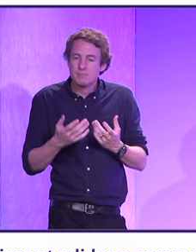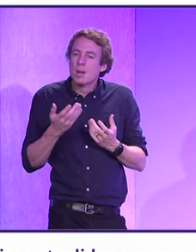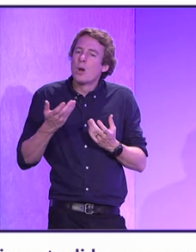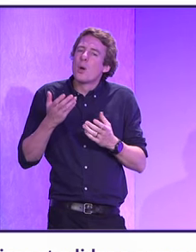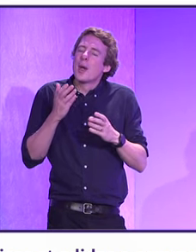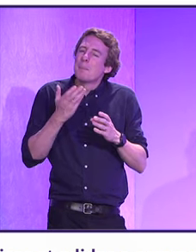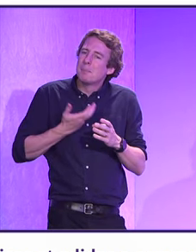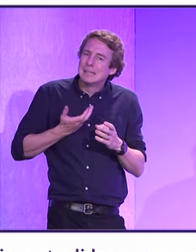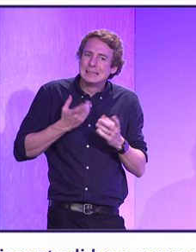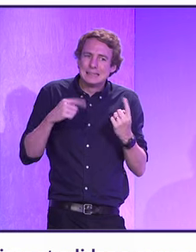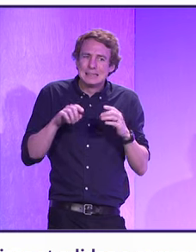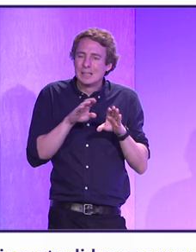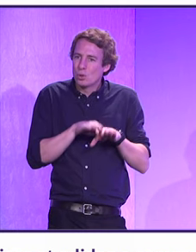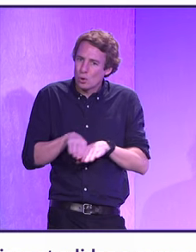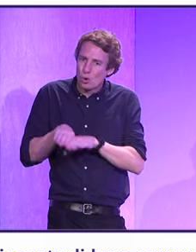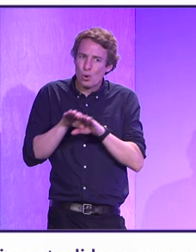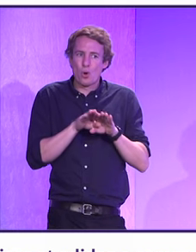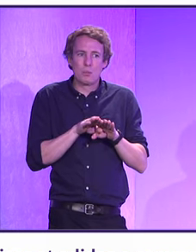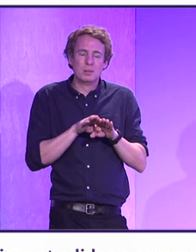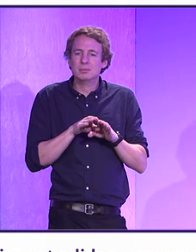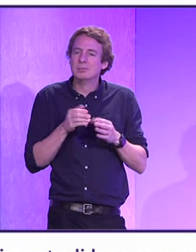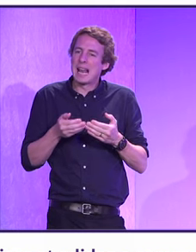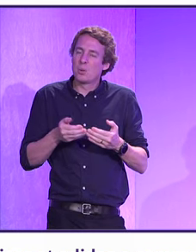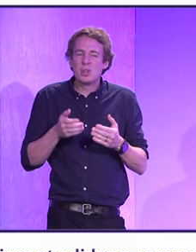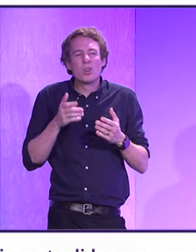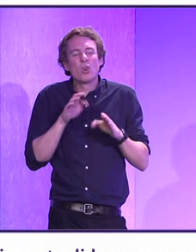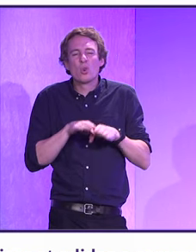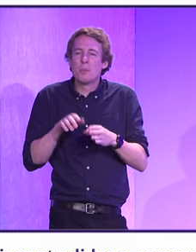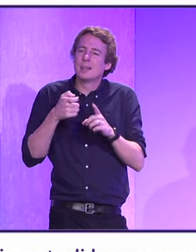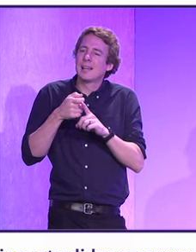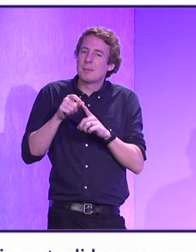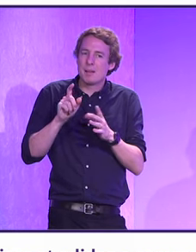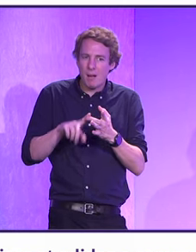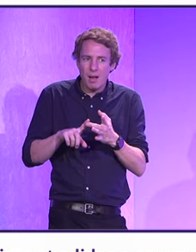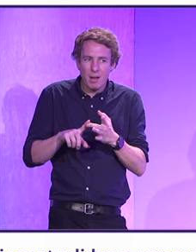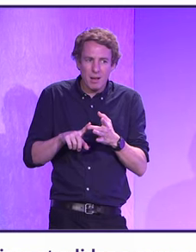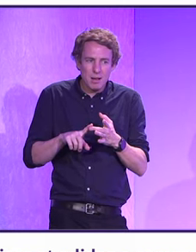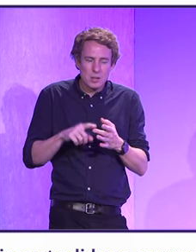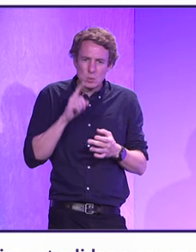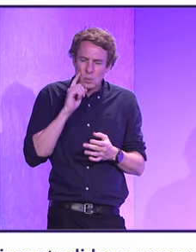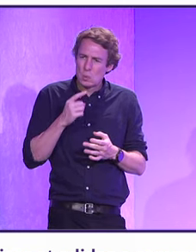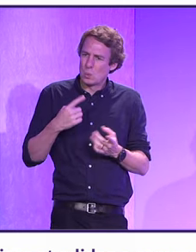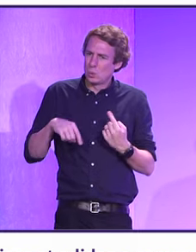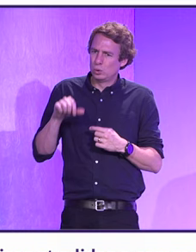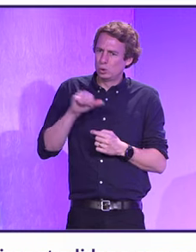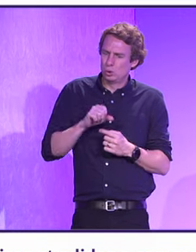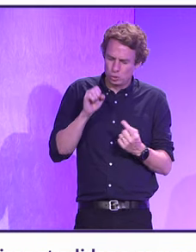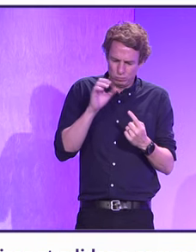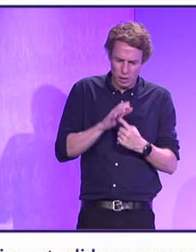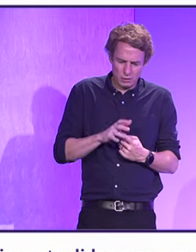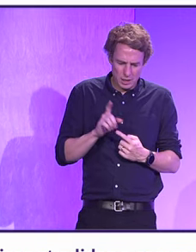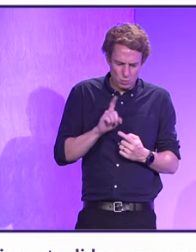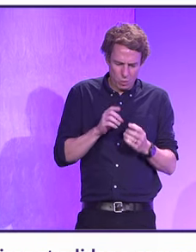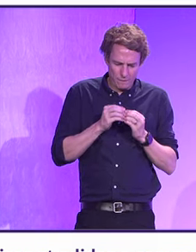with business. Because if we say that we have a common KPI, and we don't go into that debate, should I